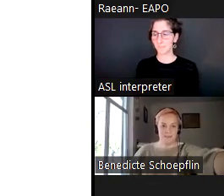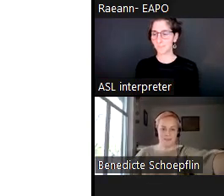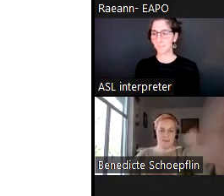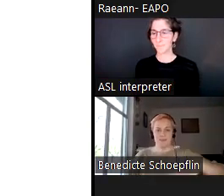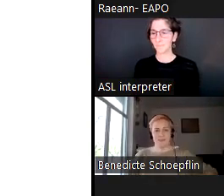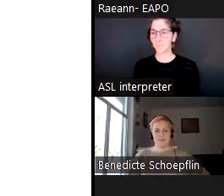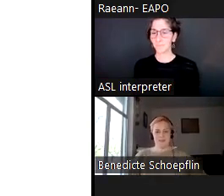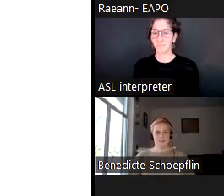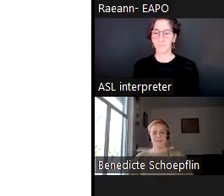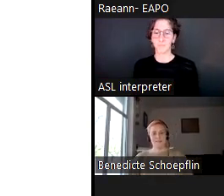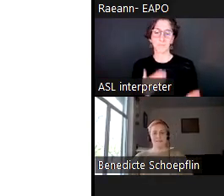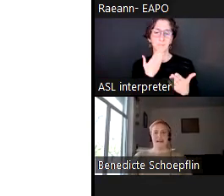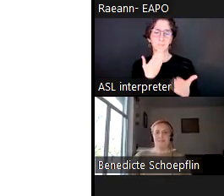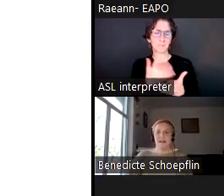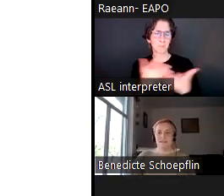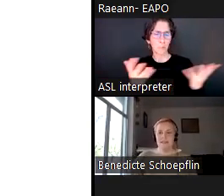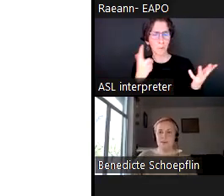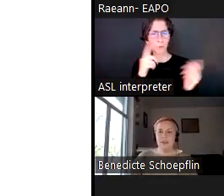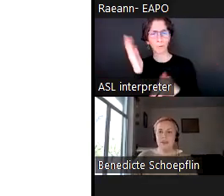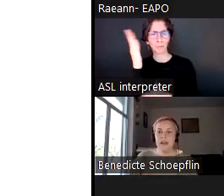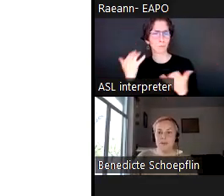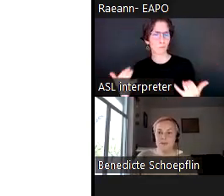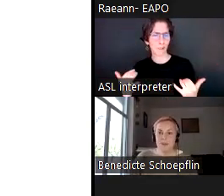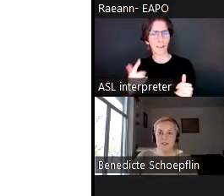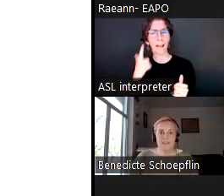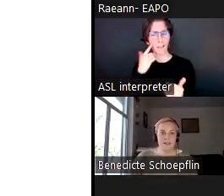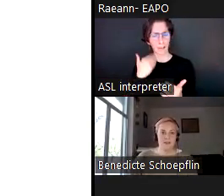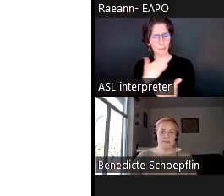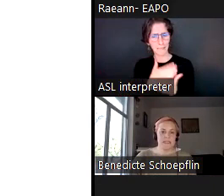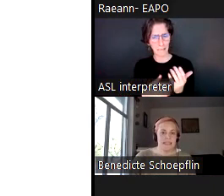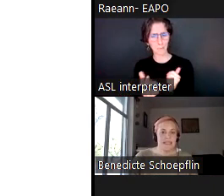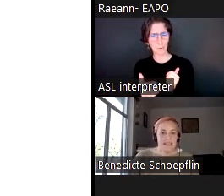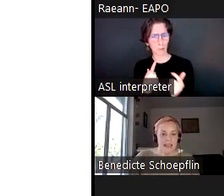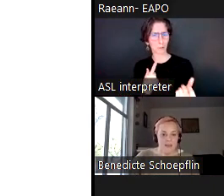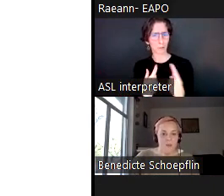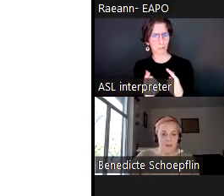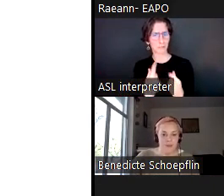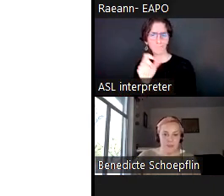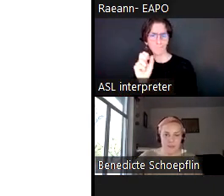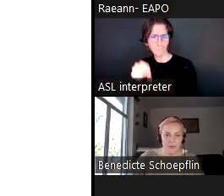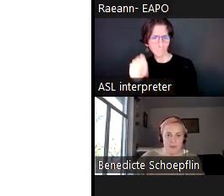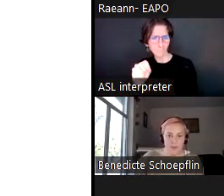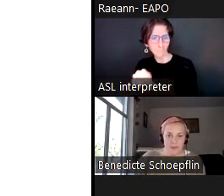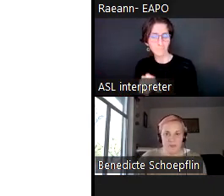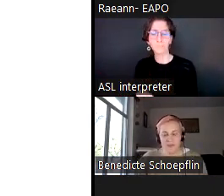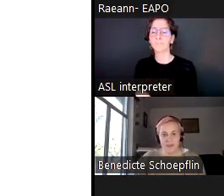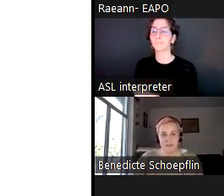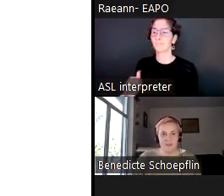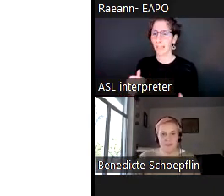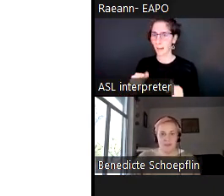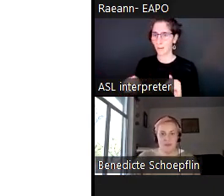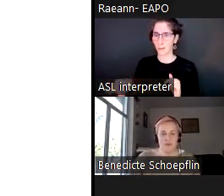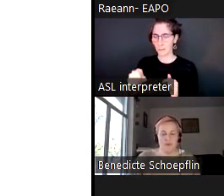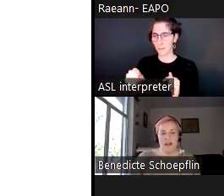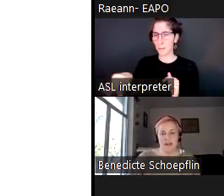Thank you so much, Stephanie, for this. I think we have a couple of questions that have come in. And while we give people a bit more